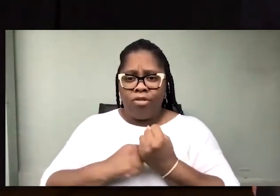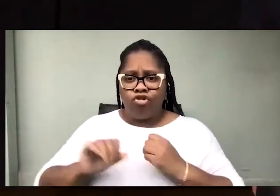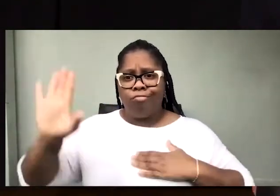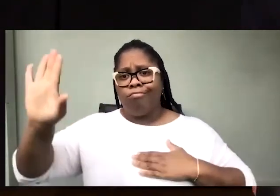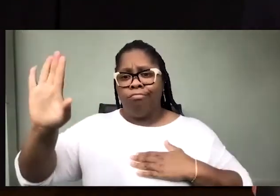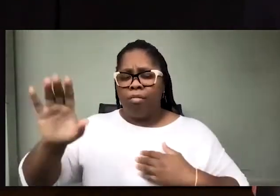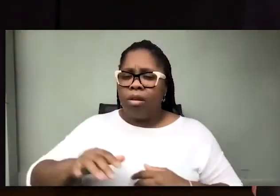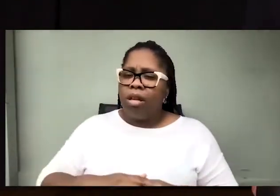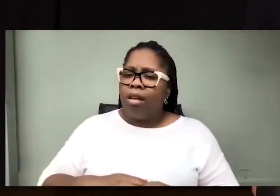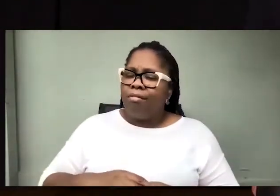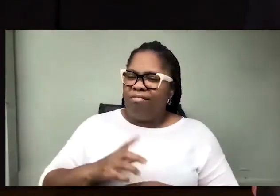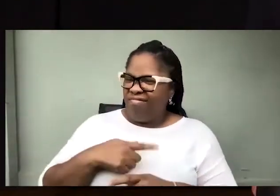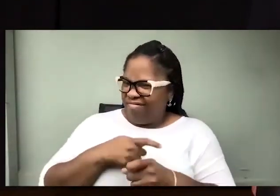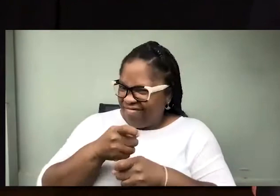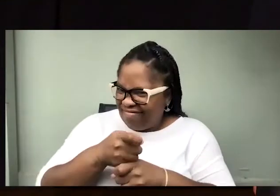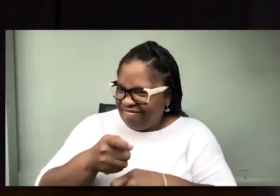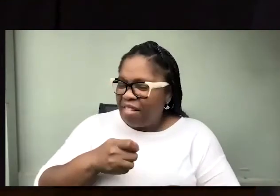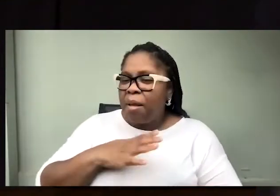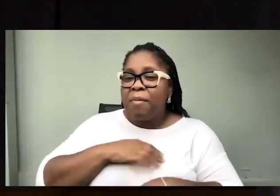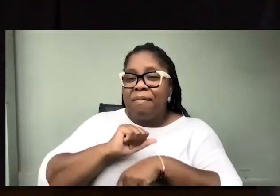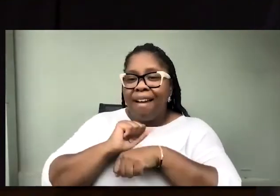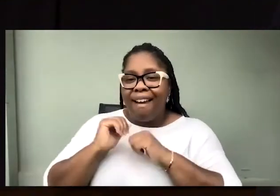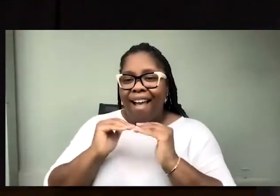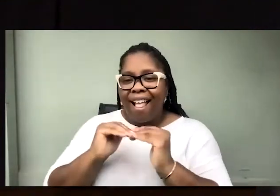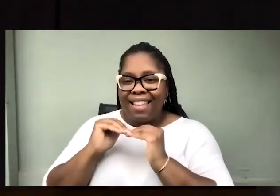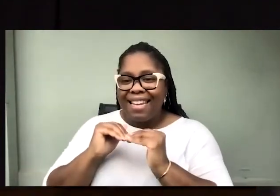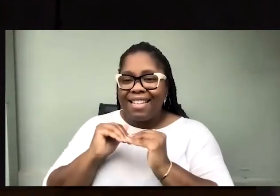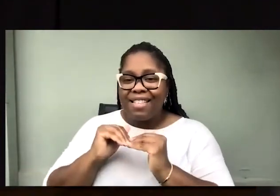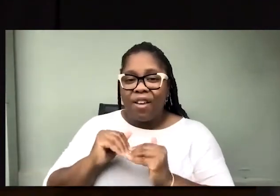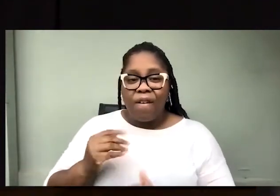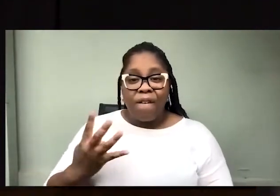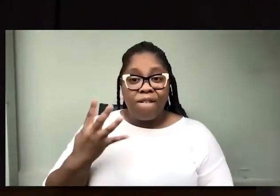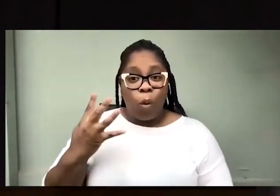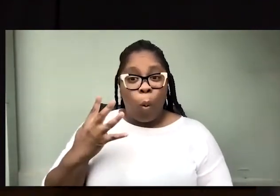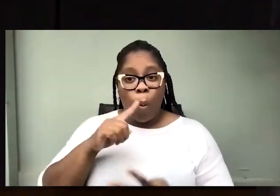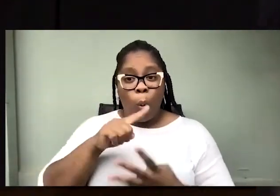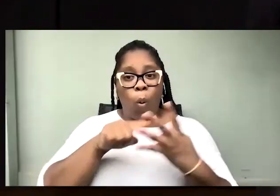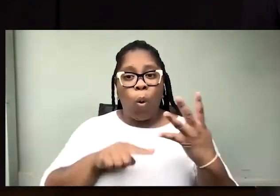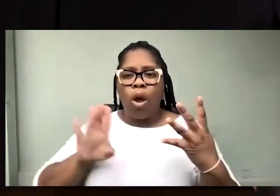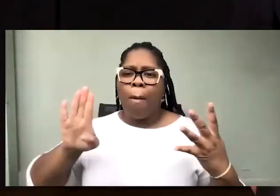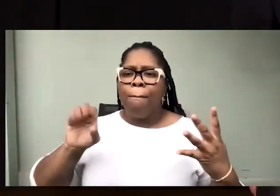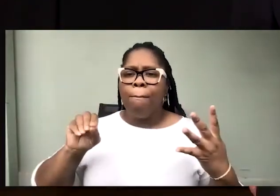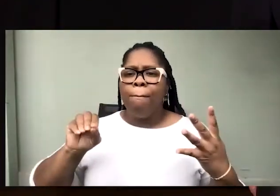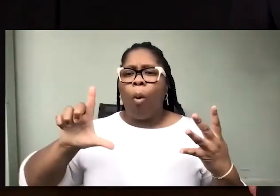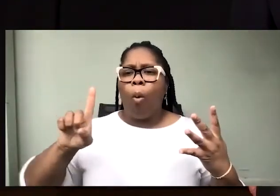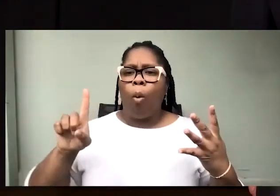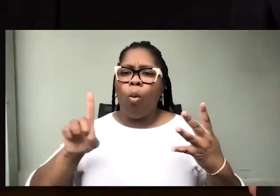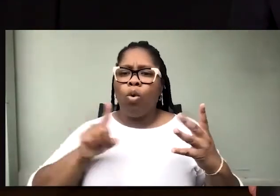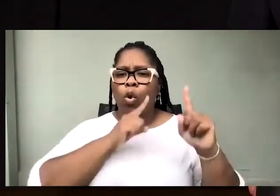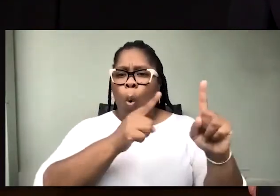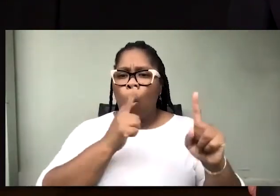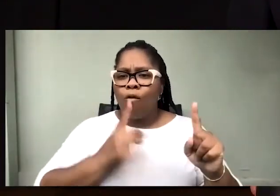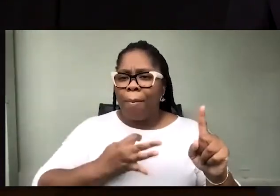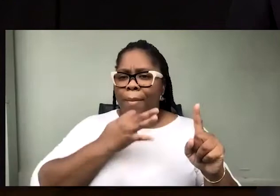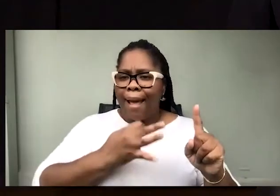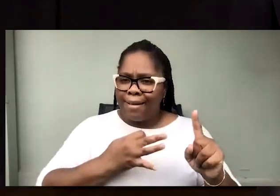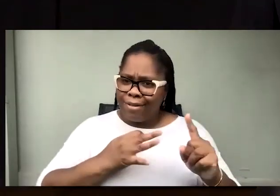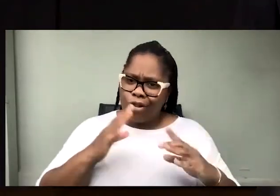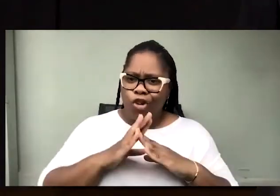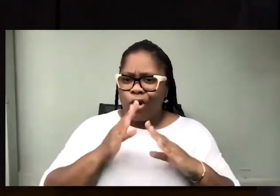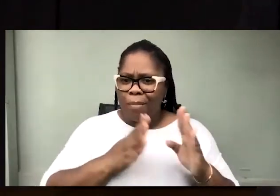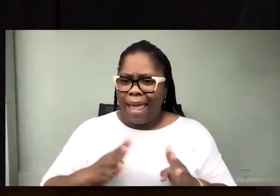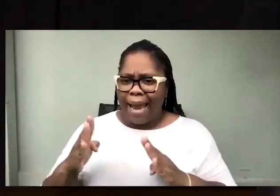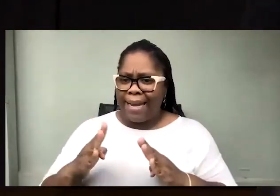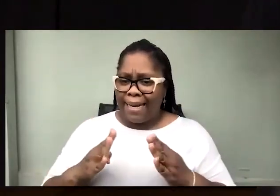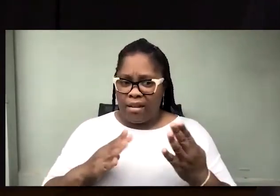my colleagues, 4 of the bold goals for master planning. Wait for it, I got number 5